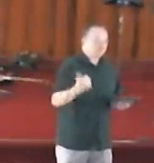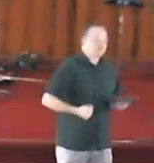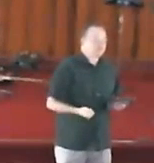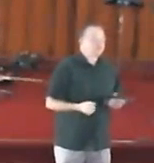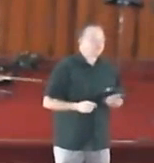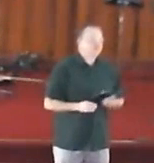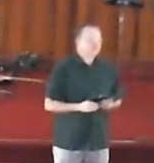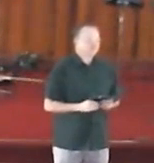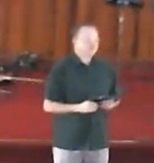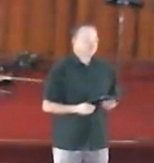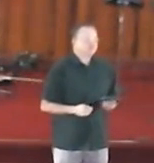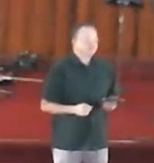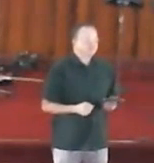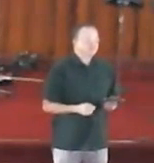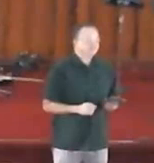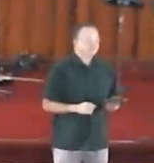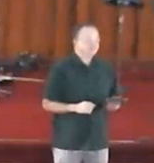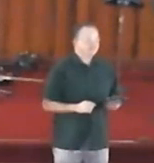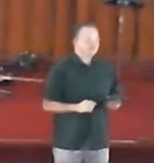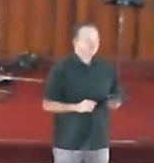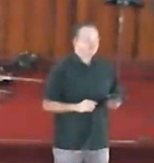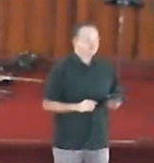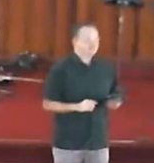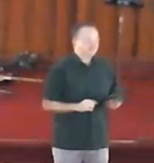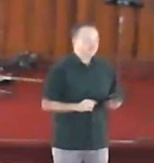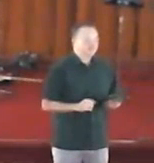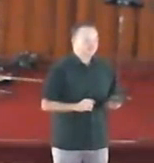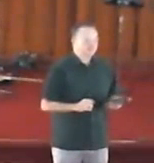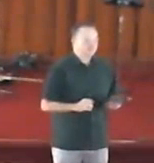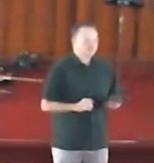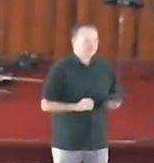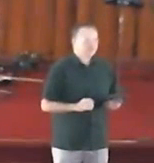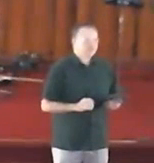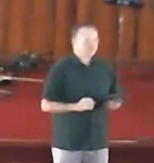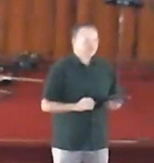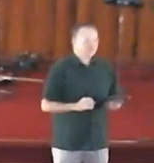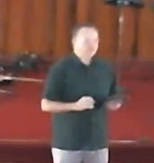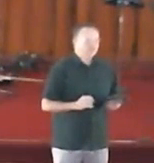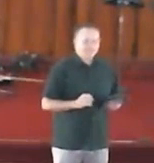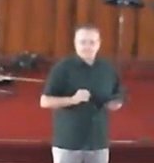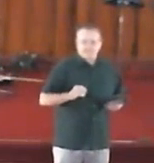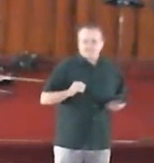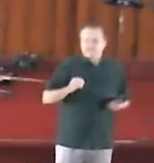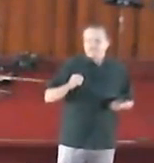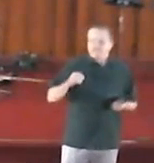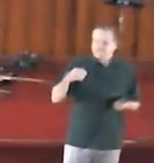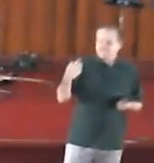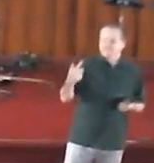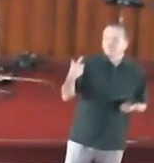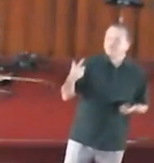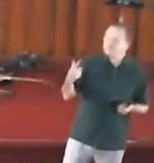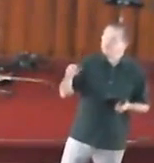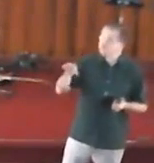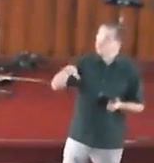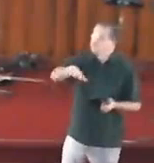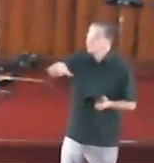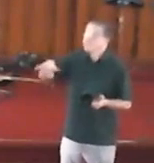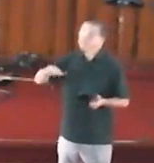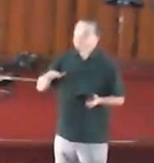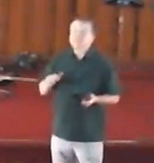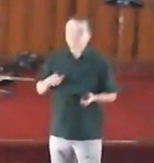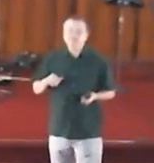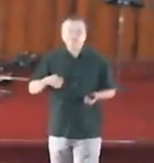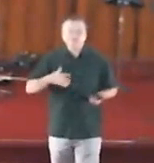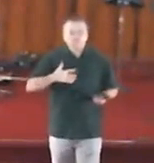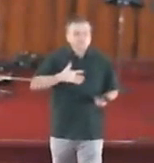por nosotros. We have to believe that Jesus died for us and came back to life for us. Y eso es importante hoy en